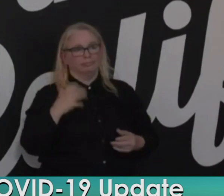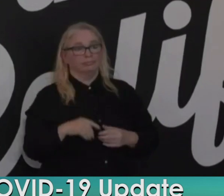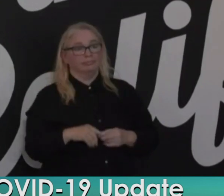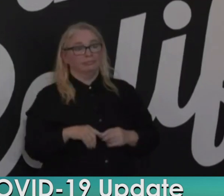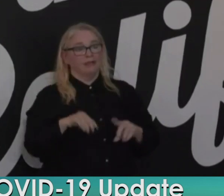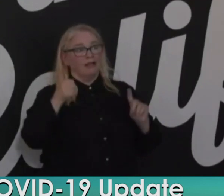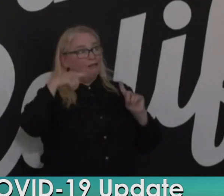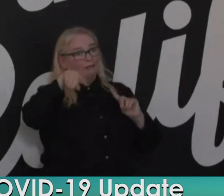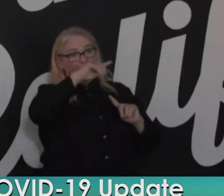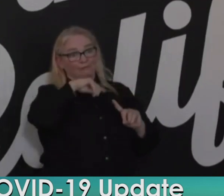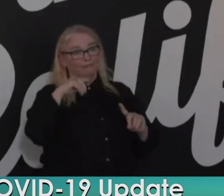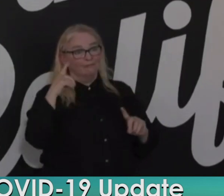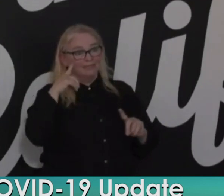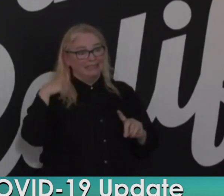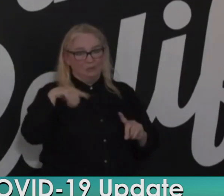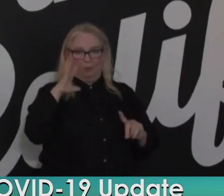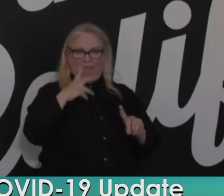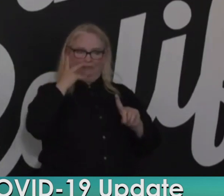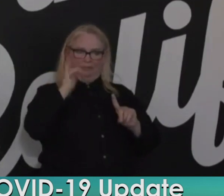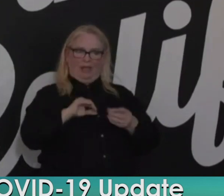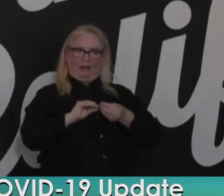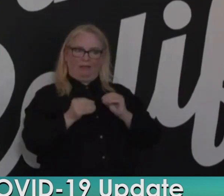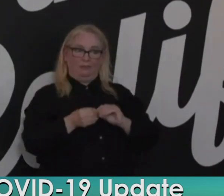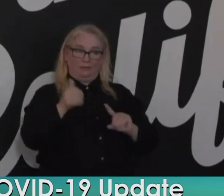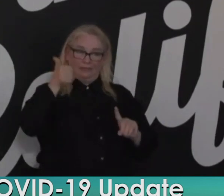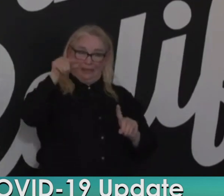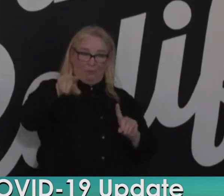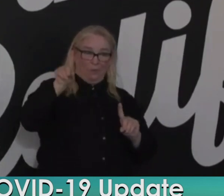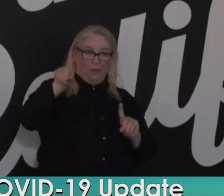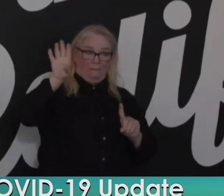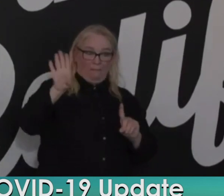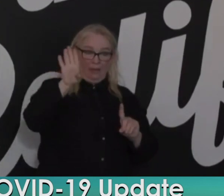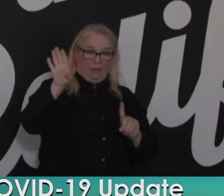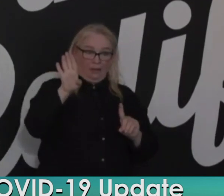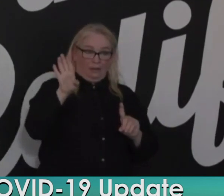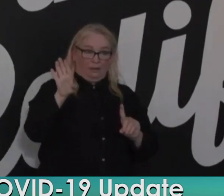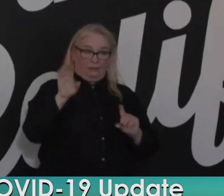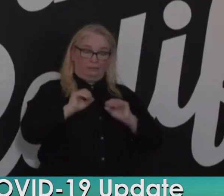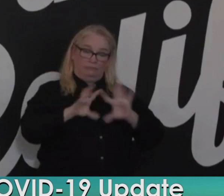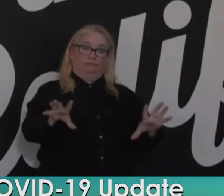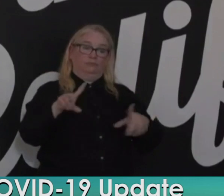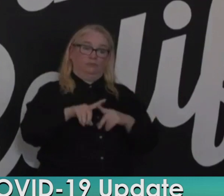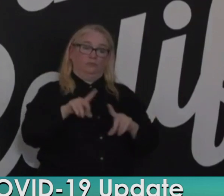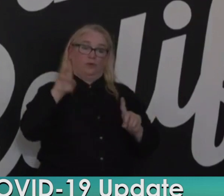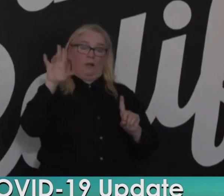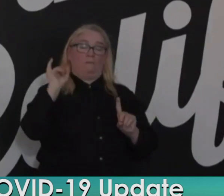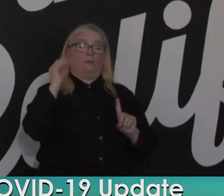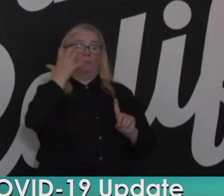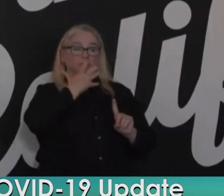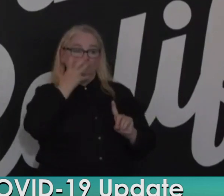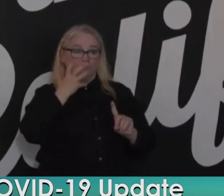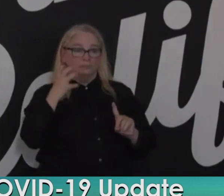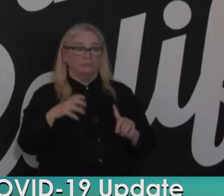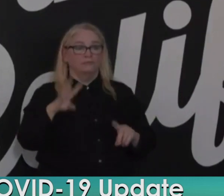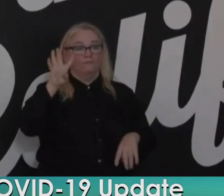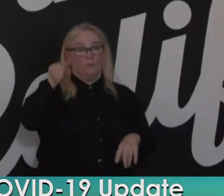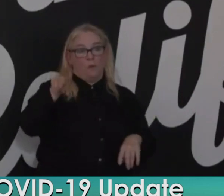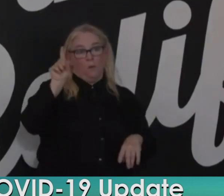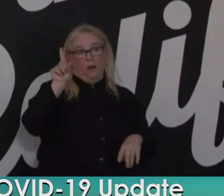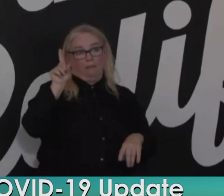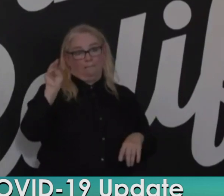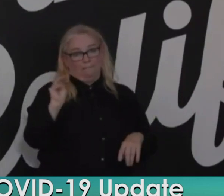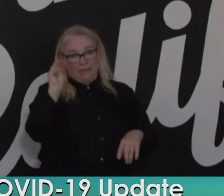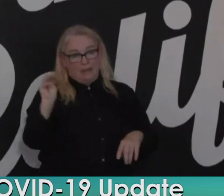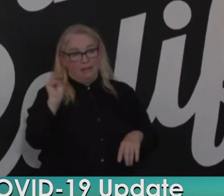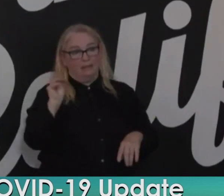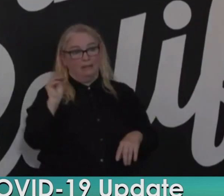lifetime. $10.1 billion. To be exact, now has been distributed. Some 4.1 million people have filed for unemployment, not